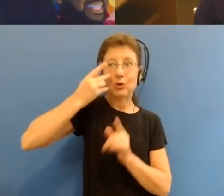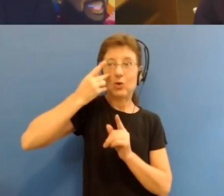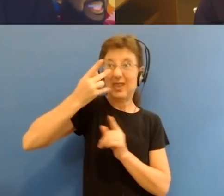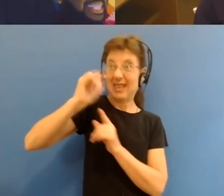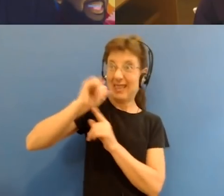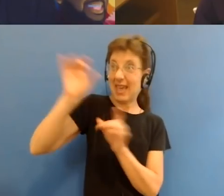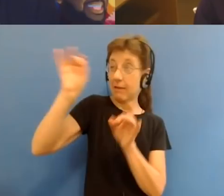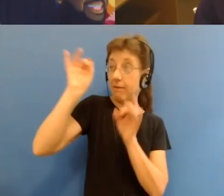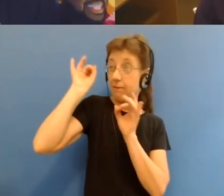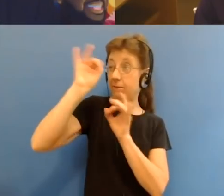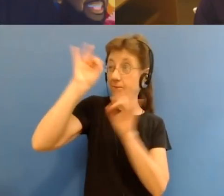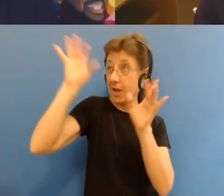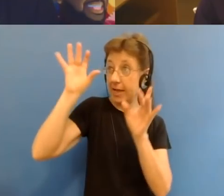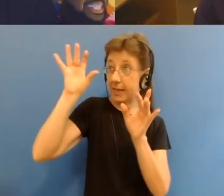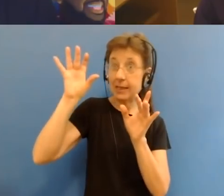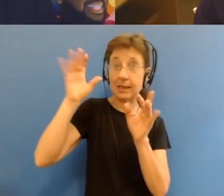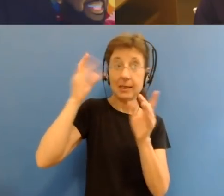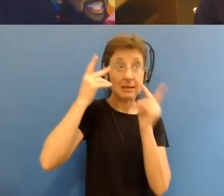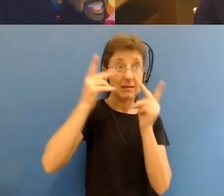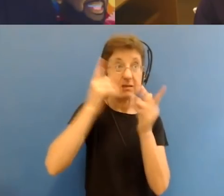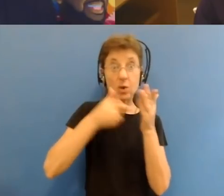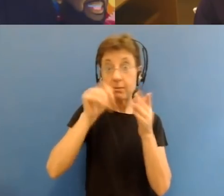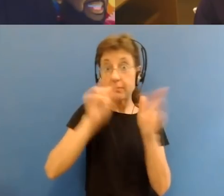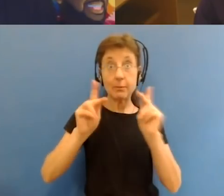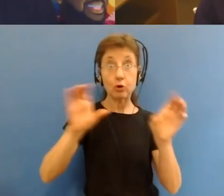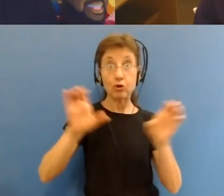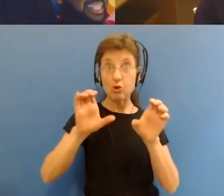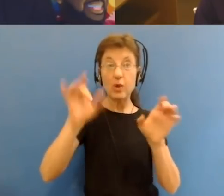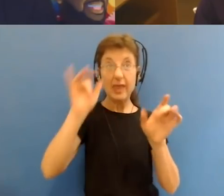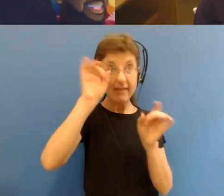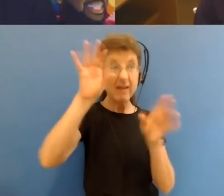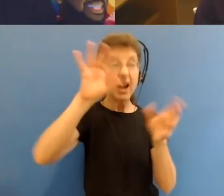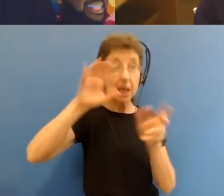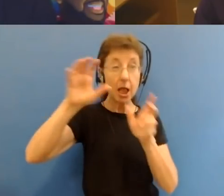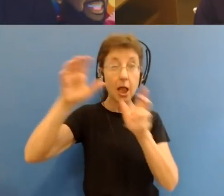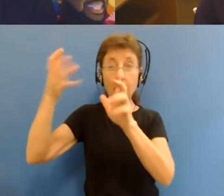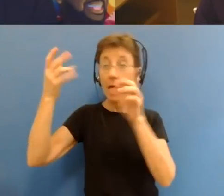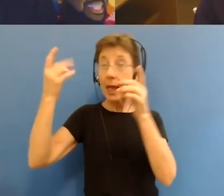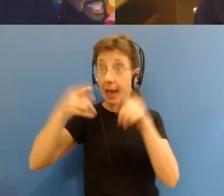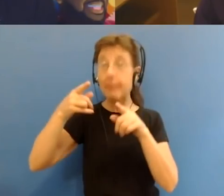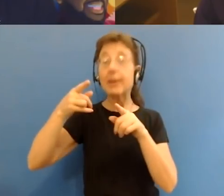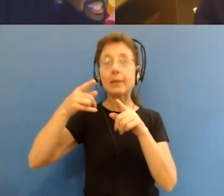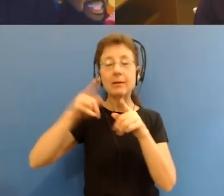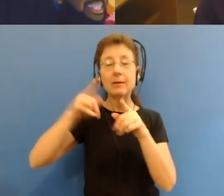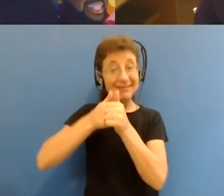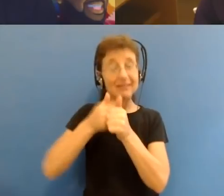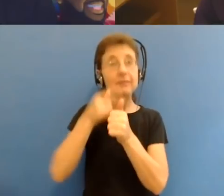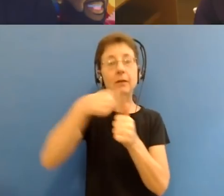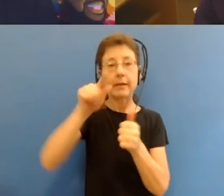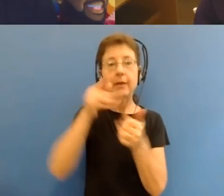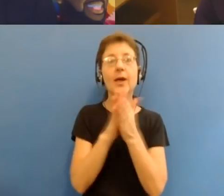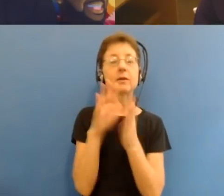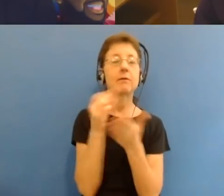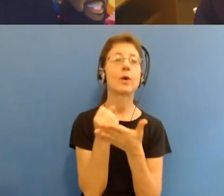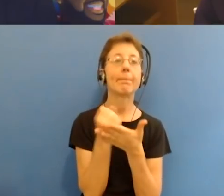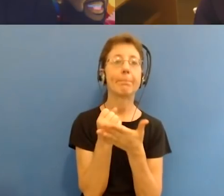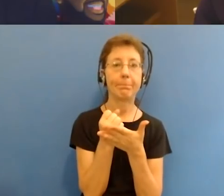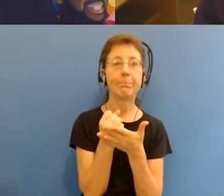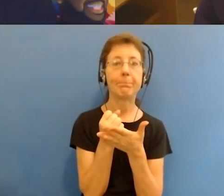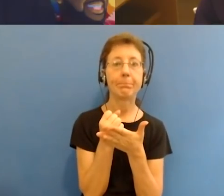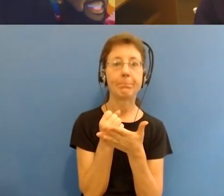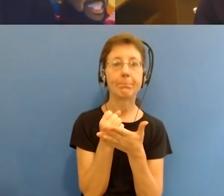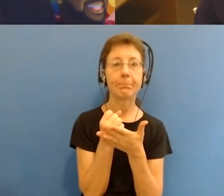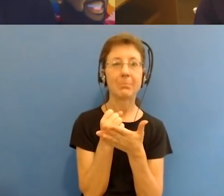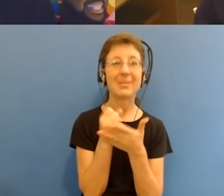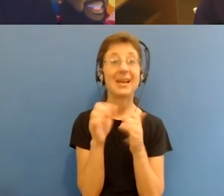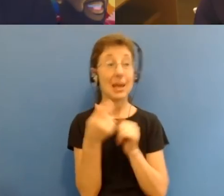the expression from others as them asking for help, but to do that seeing in a way in which we're